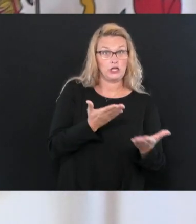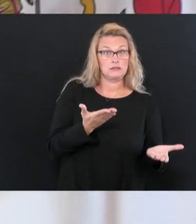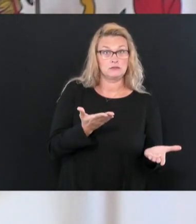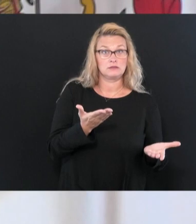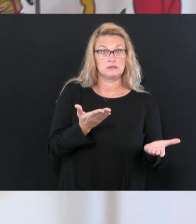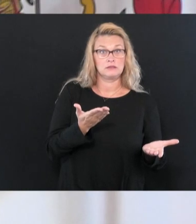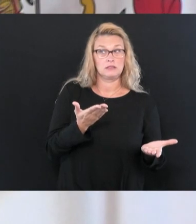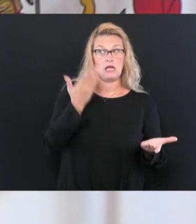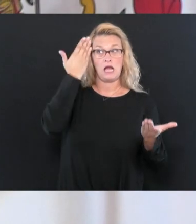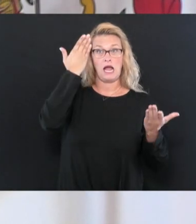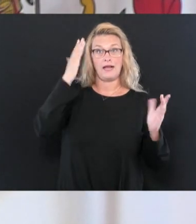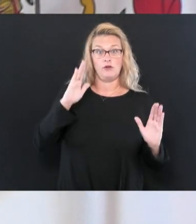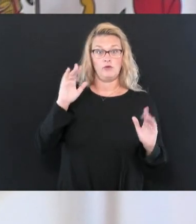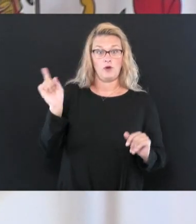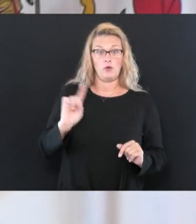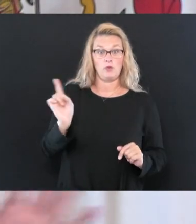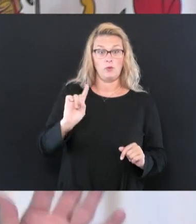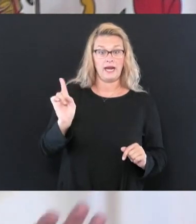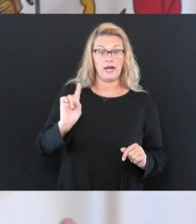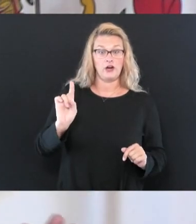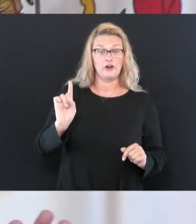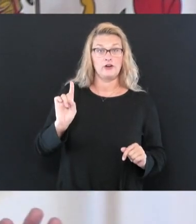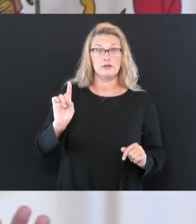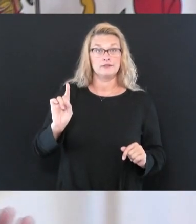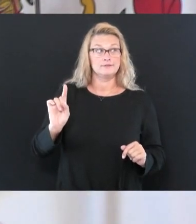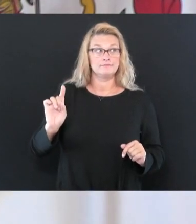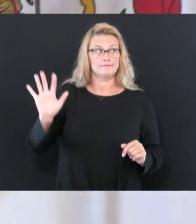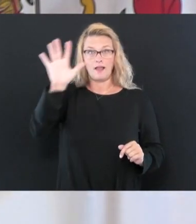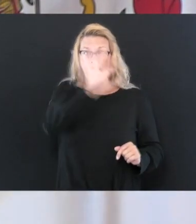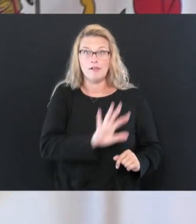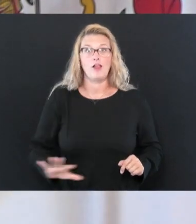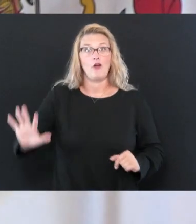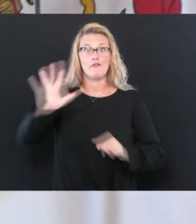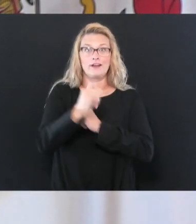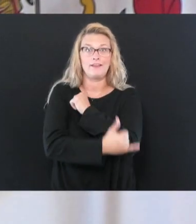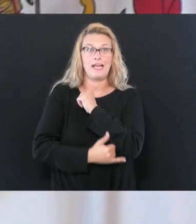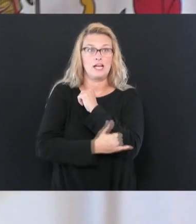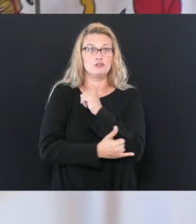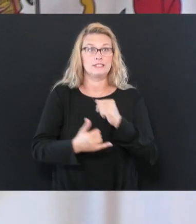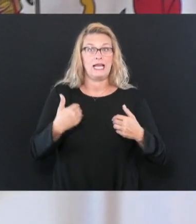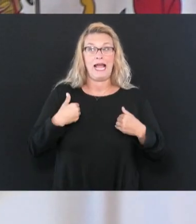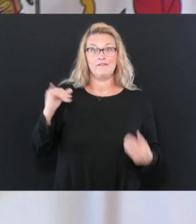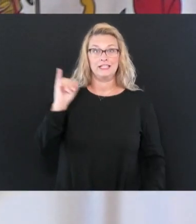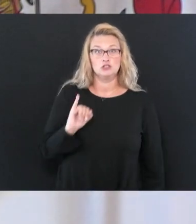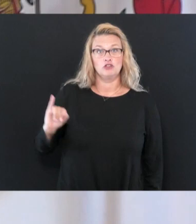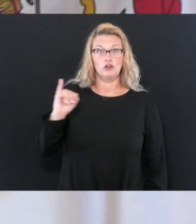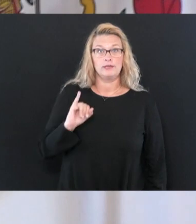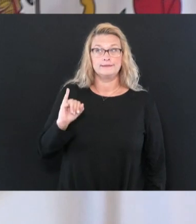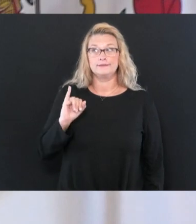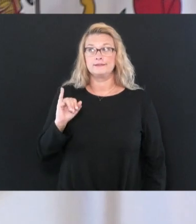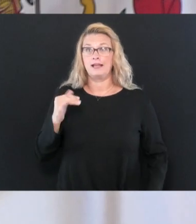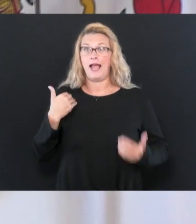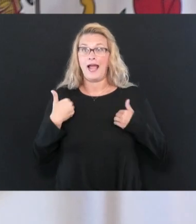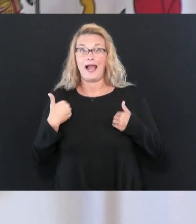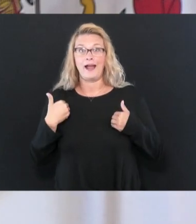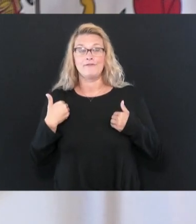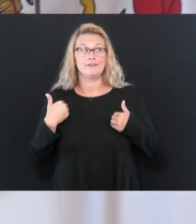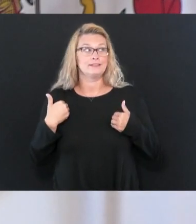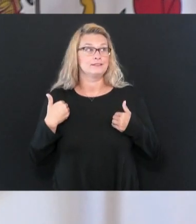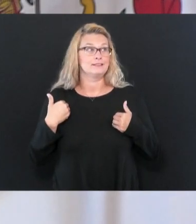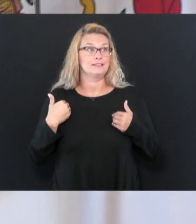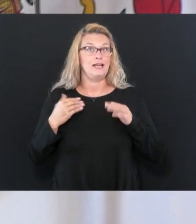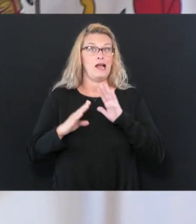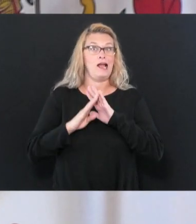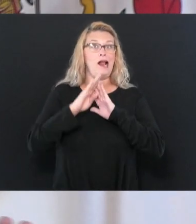this country anybody that has insurance that doesn't have their health insurance